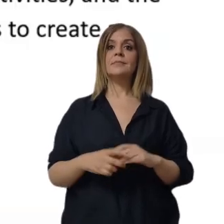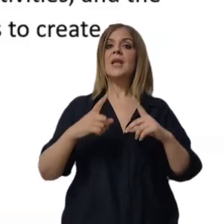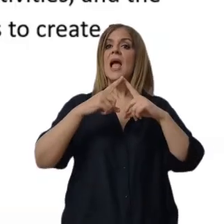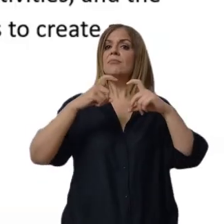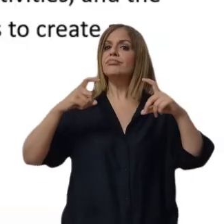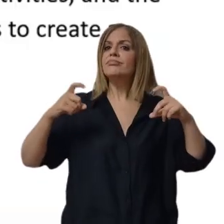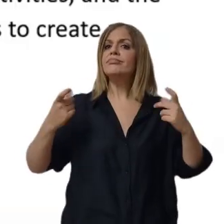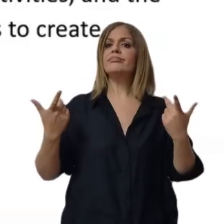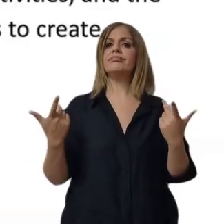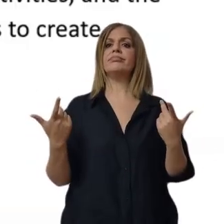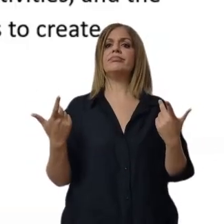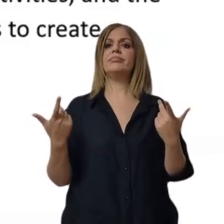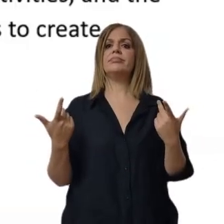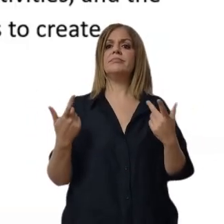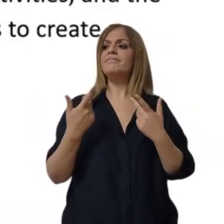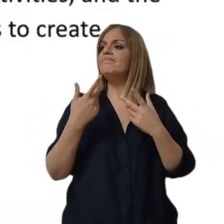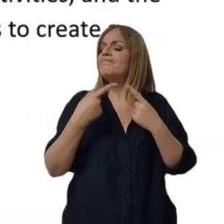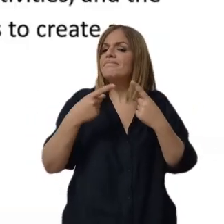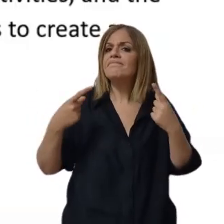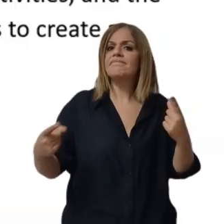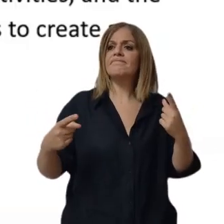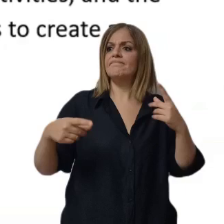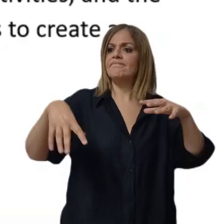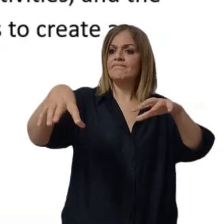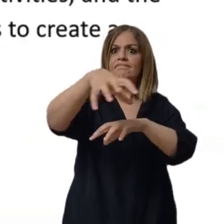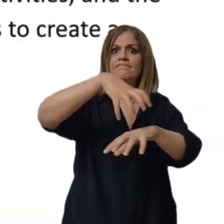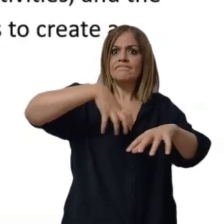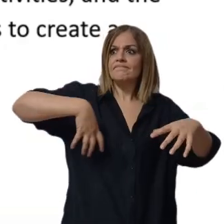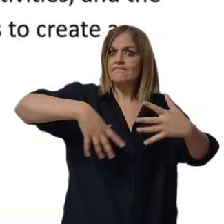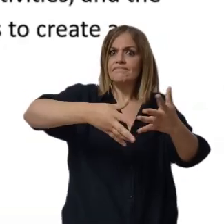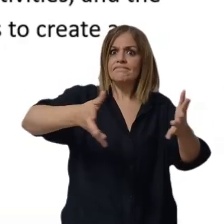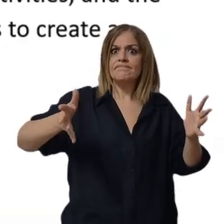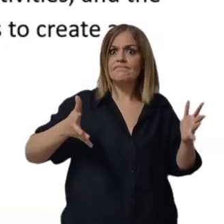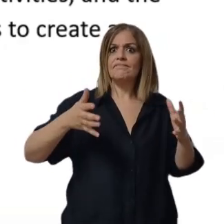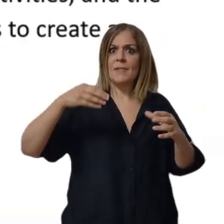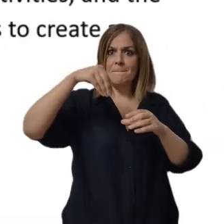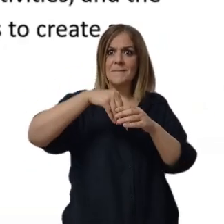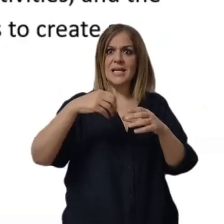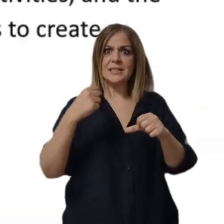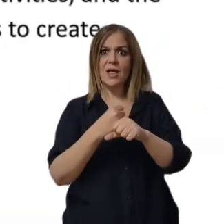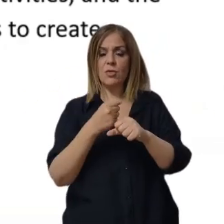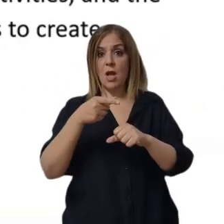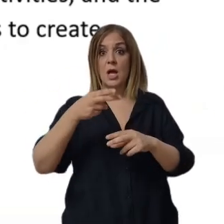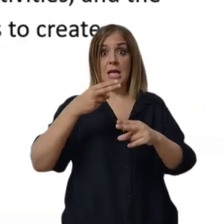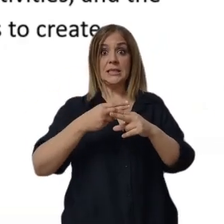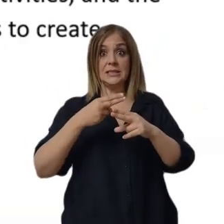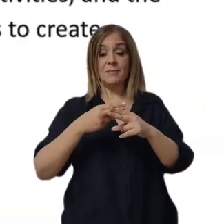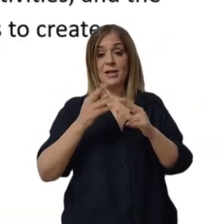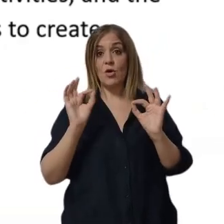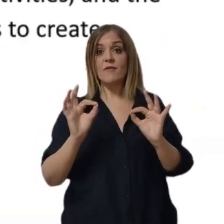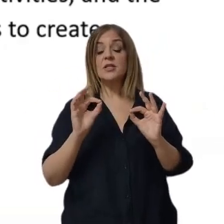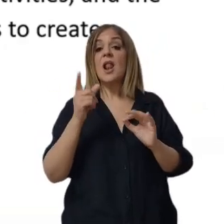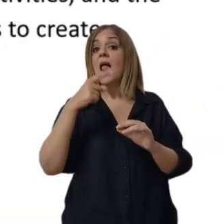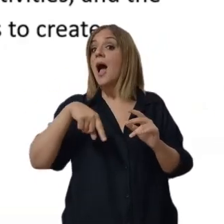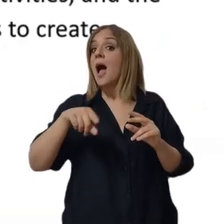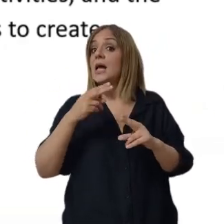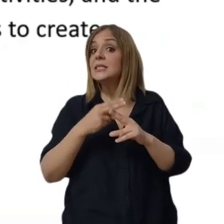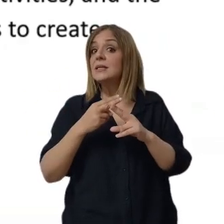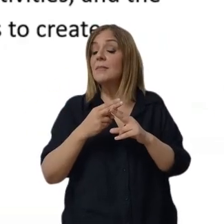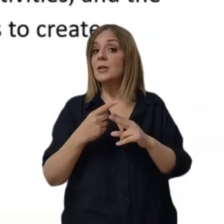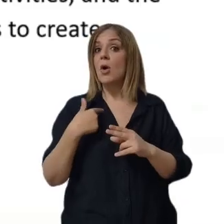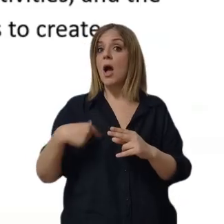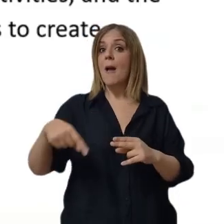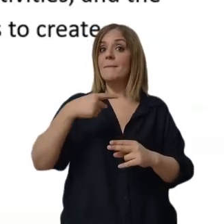Objects and things that surround us and workplaces are important, but it's also important to